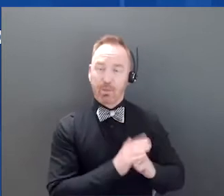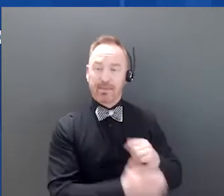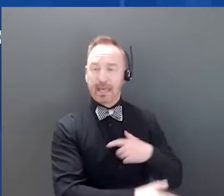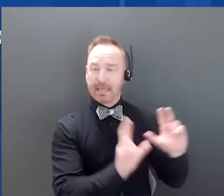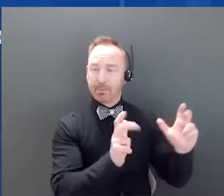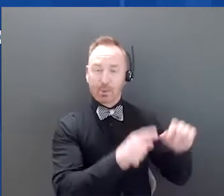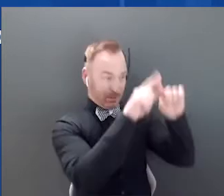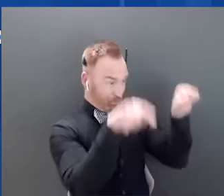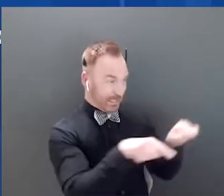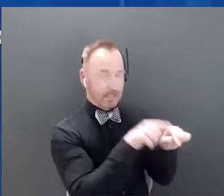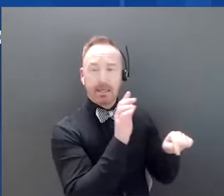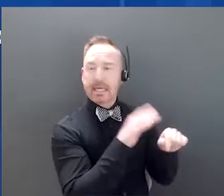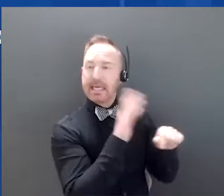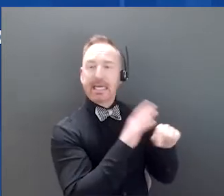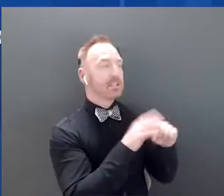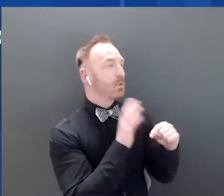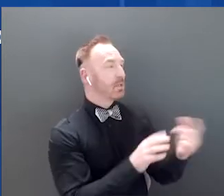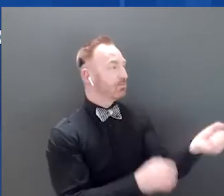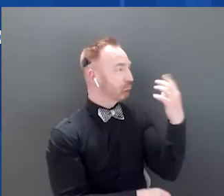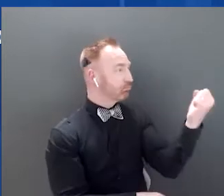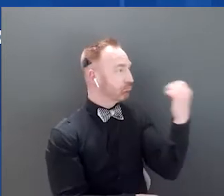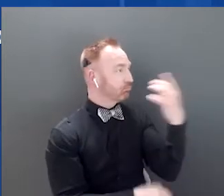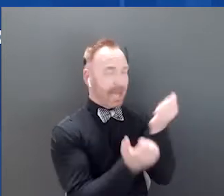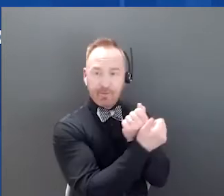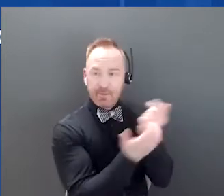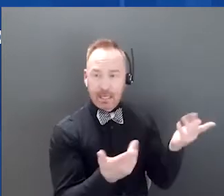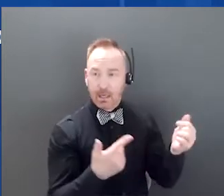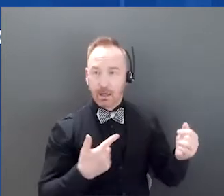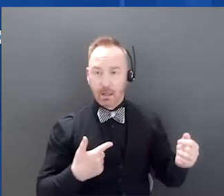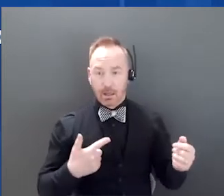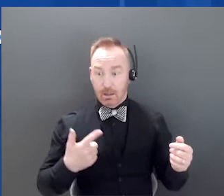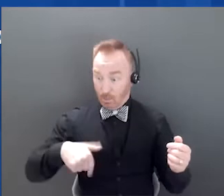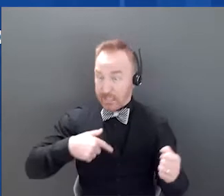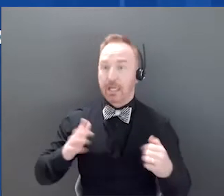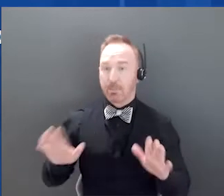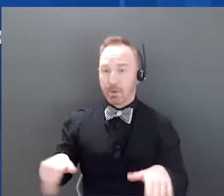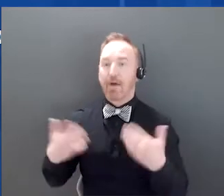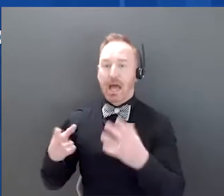everything they want to know. What use are us to be there? We're dispensing information. The more